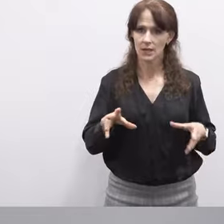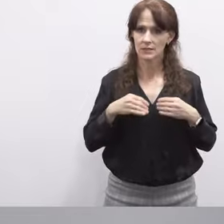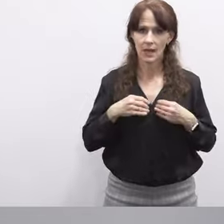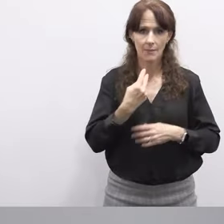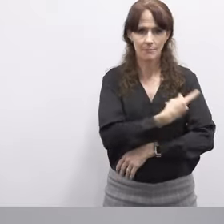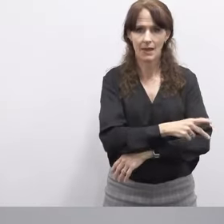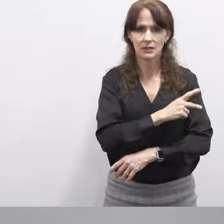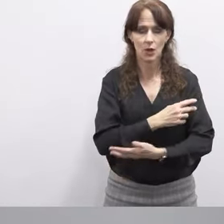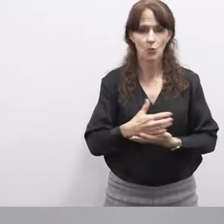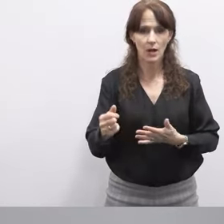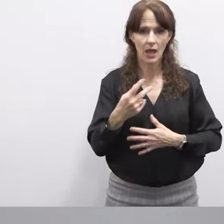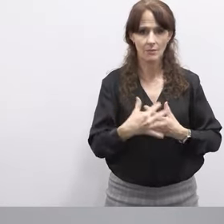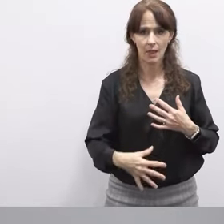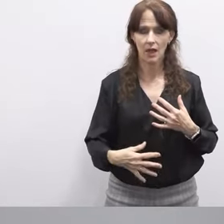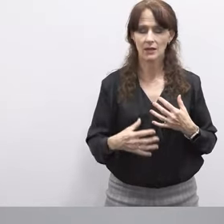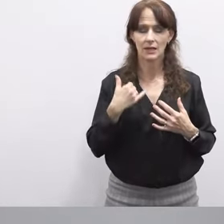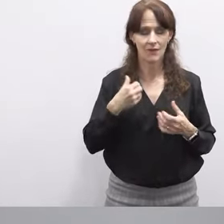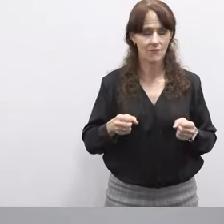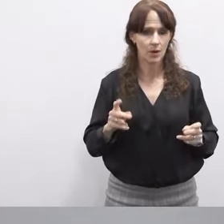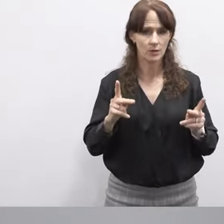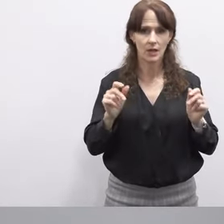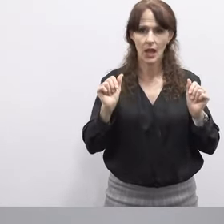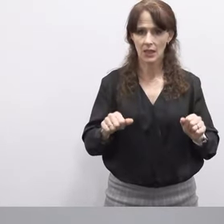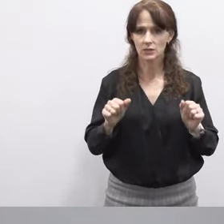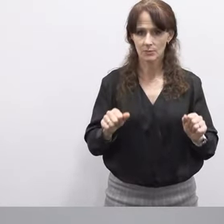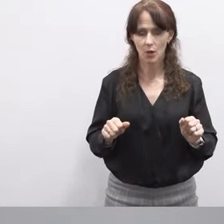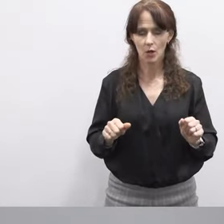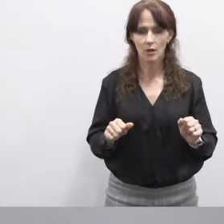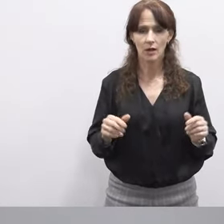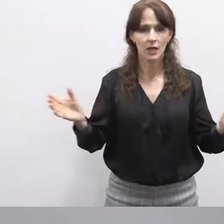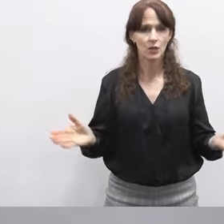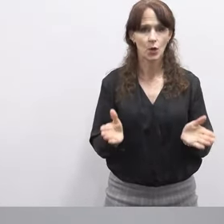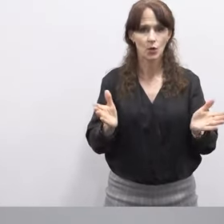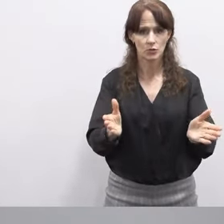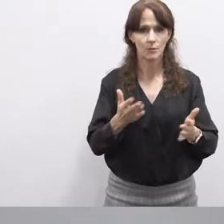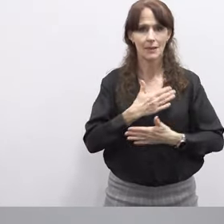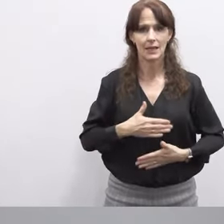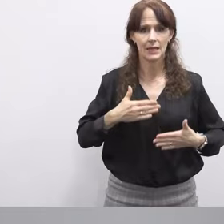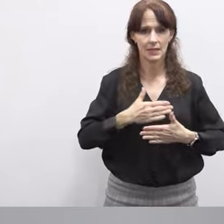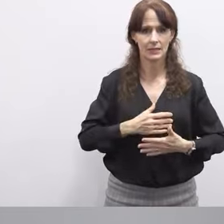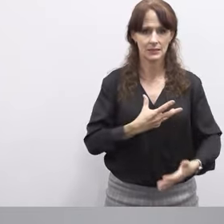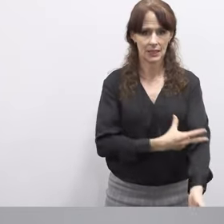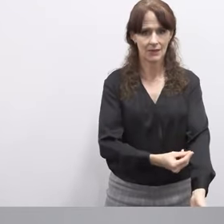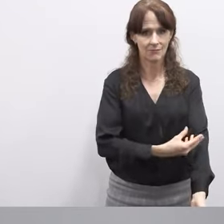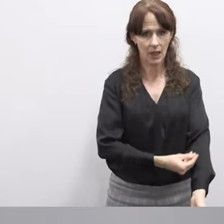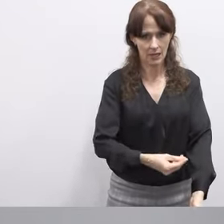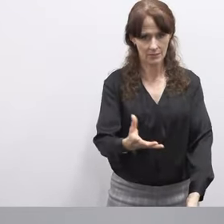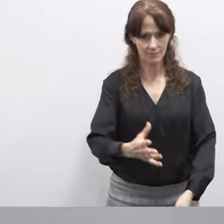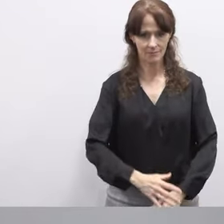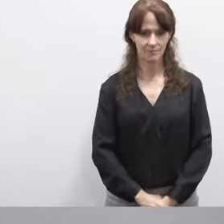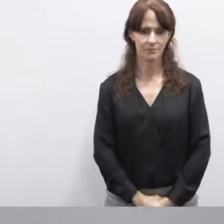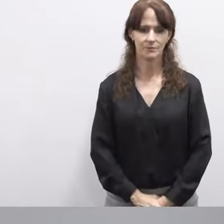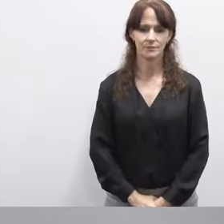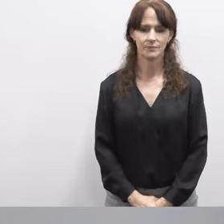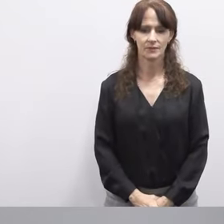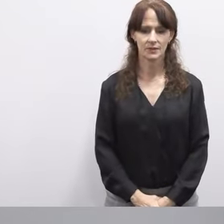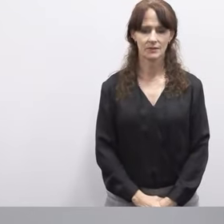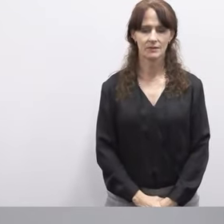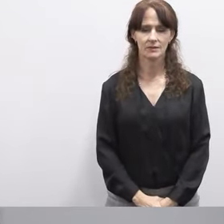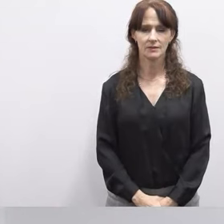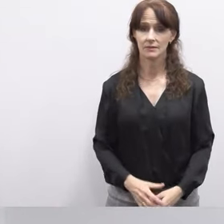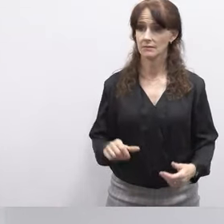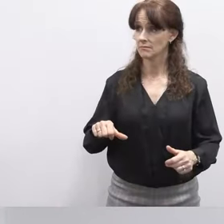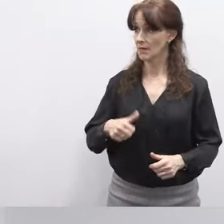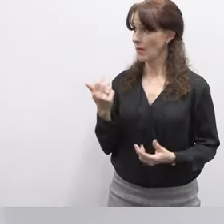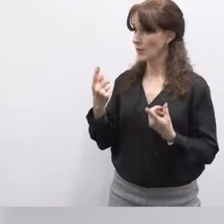of blood. So if you have the opportunity and you are eligible, I would encourage you to please go give blood. Any other